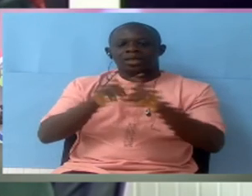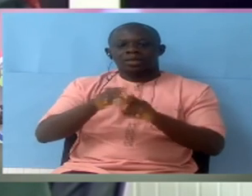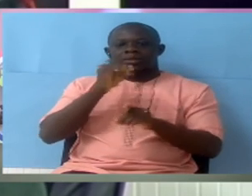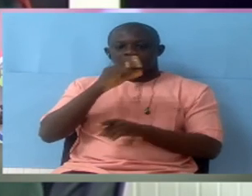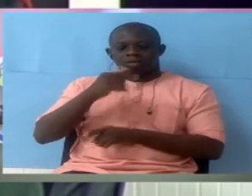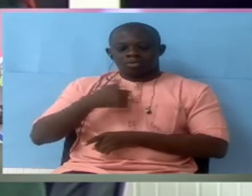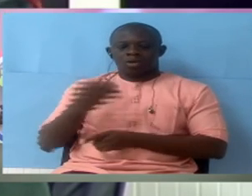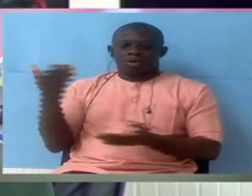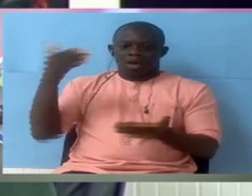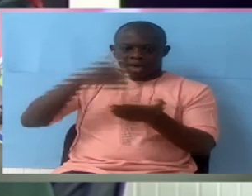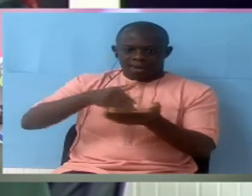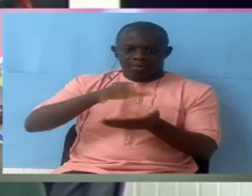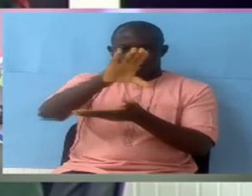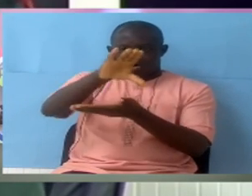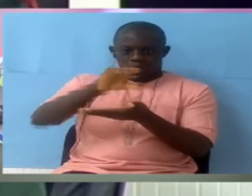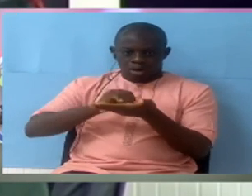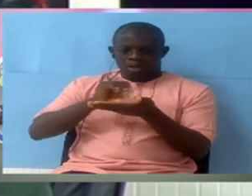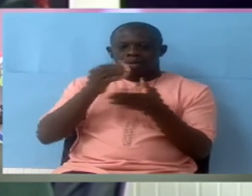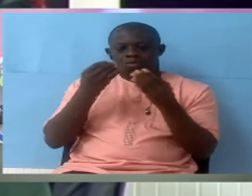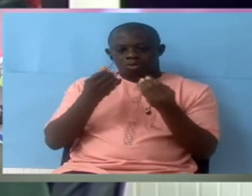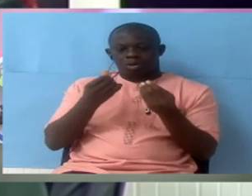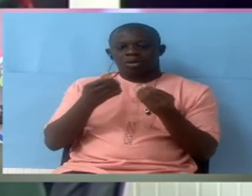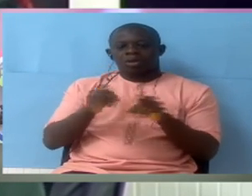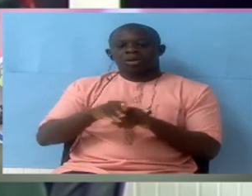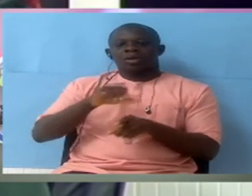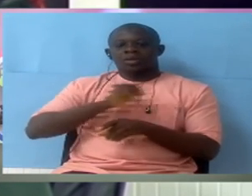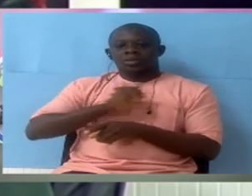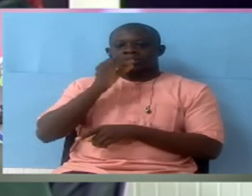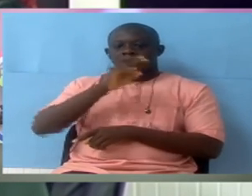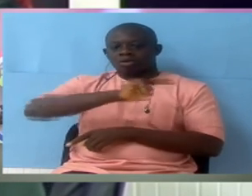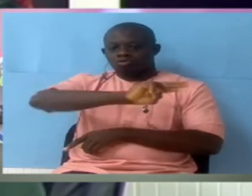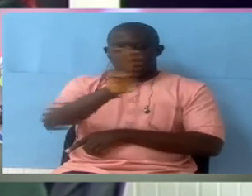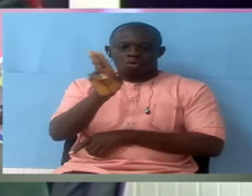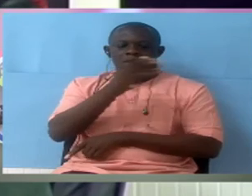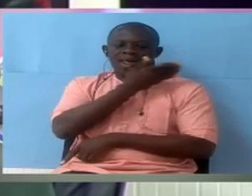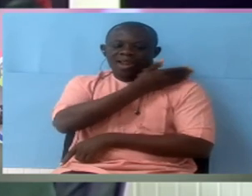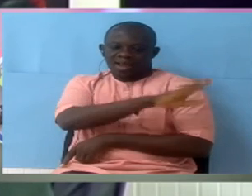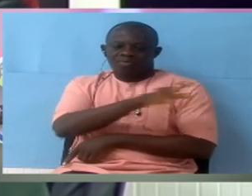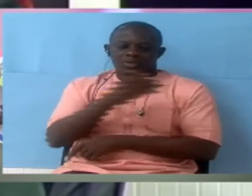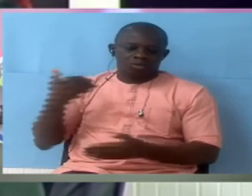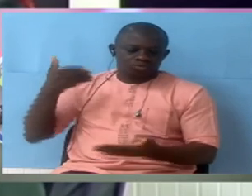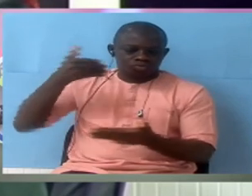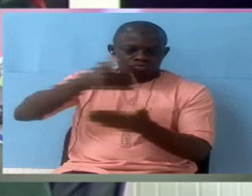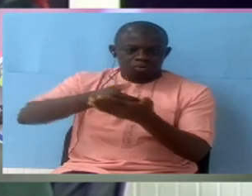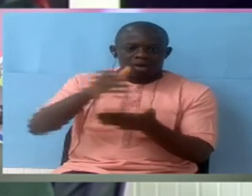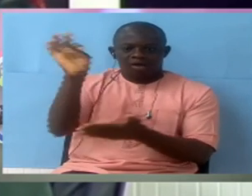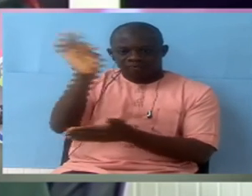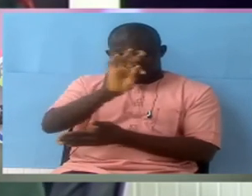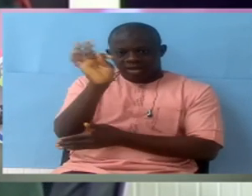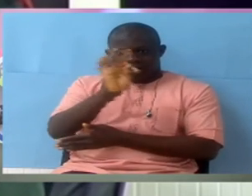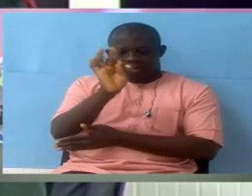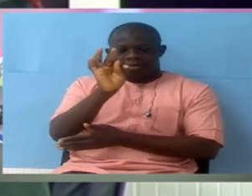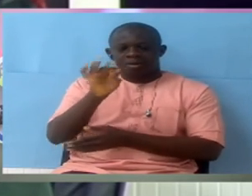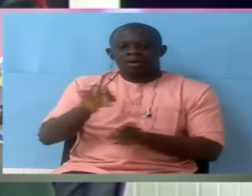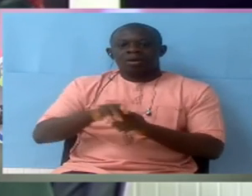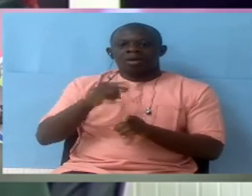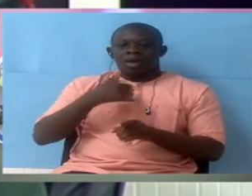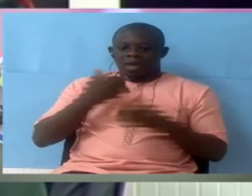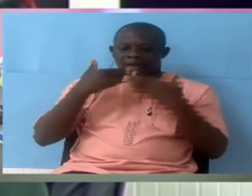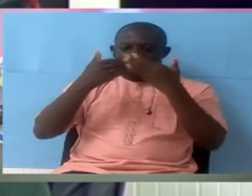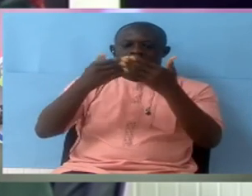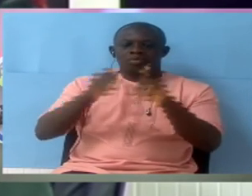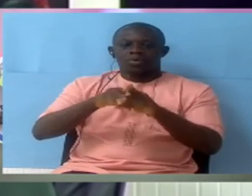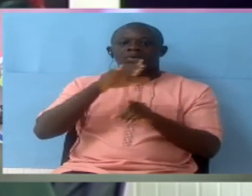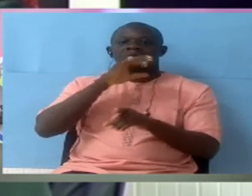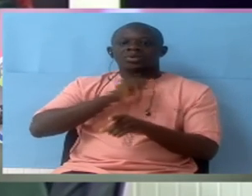topa ci man dafa xne na ñew jël ci xaliss bi. He said, no, leave it till Friday. Munema dedit bay ko be aljuma. I told him, sir, these